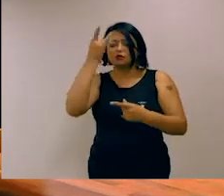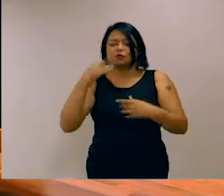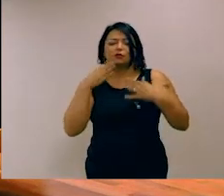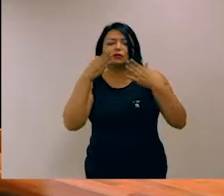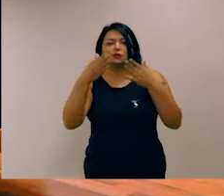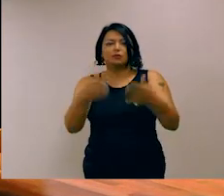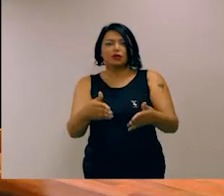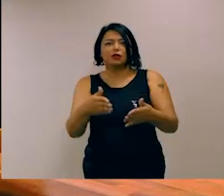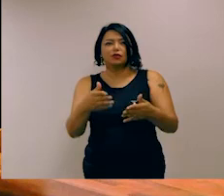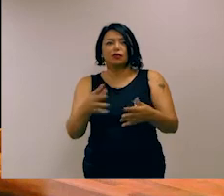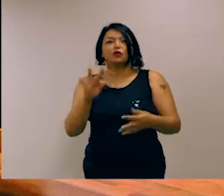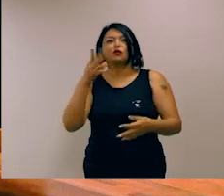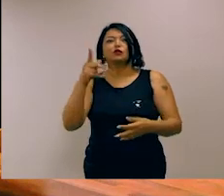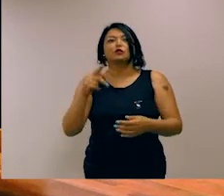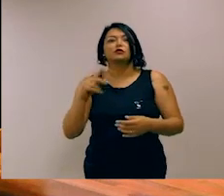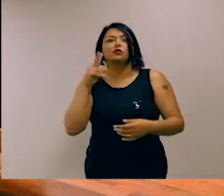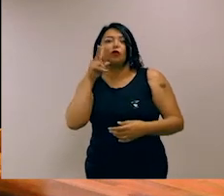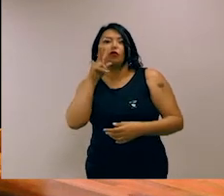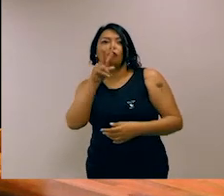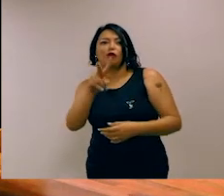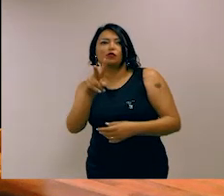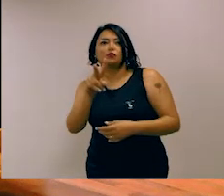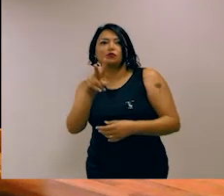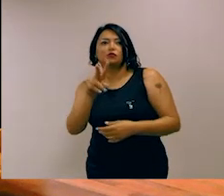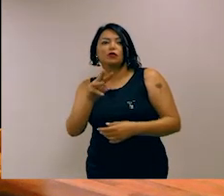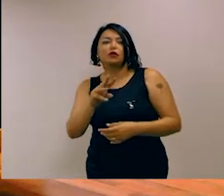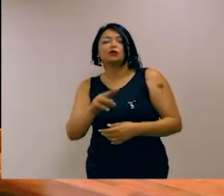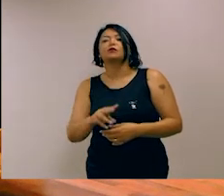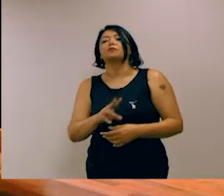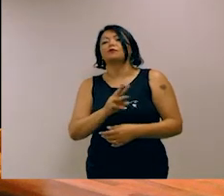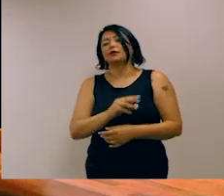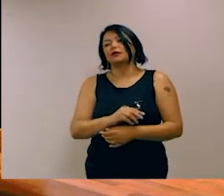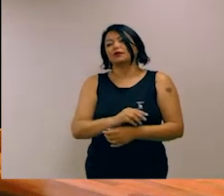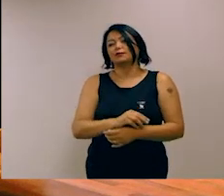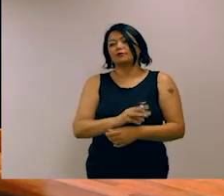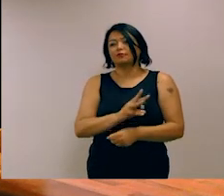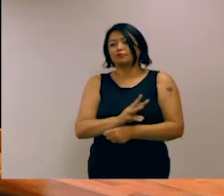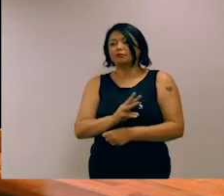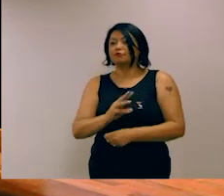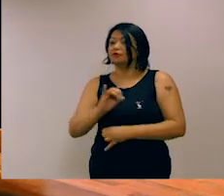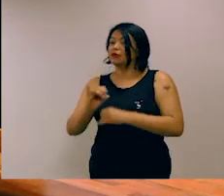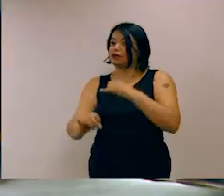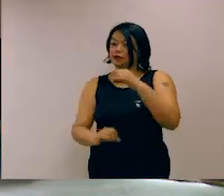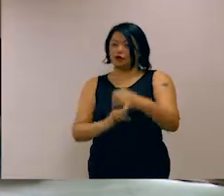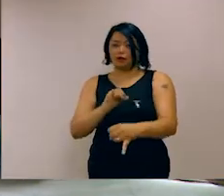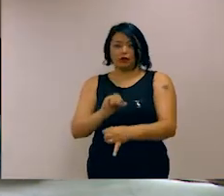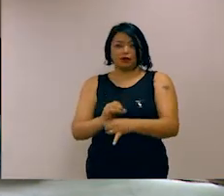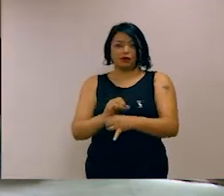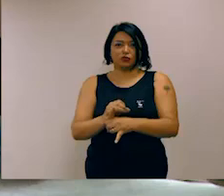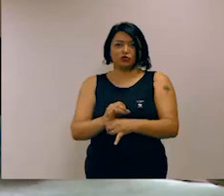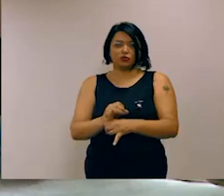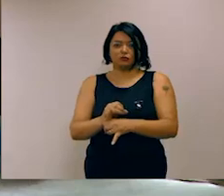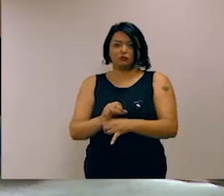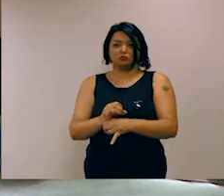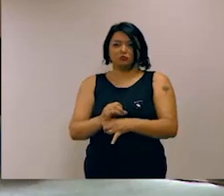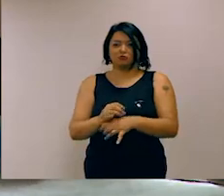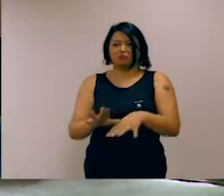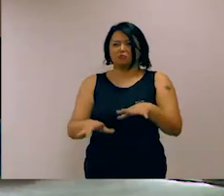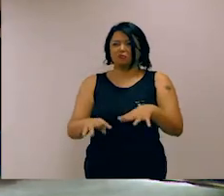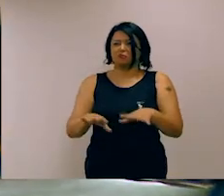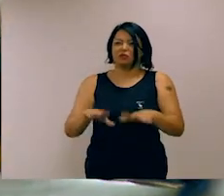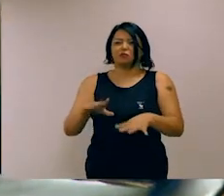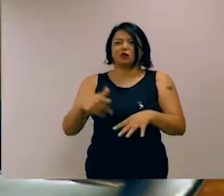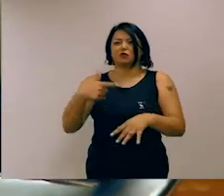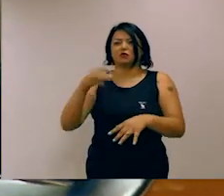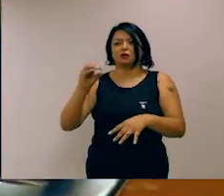for everyone who is here, for everyone who is watching this presentation on YouTube. Around